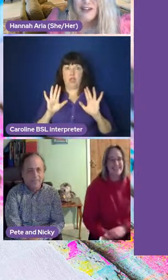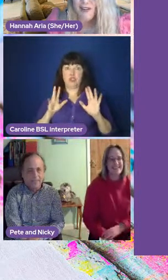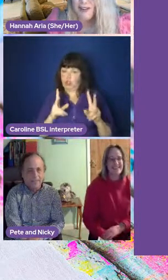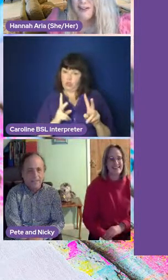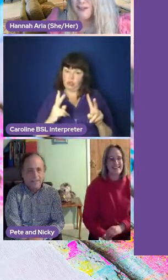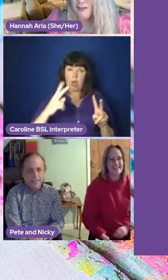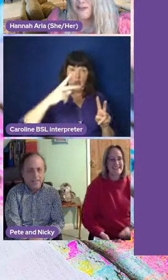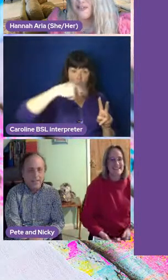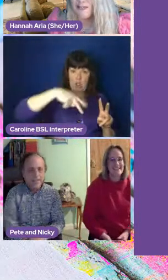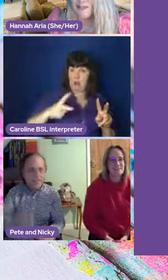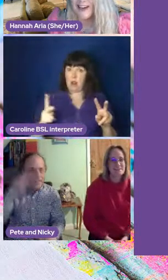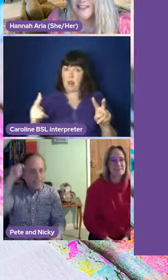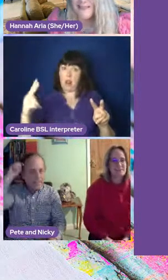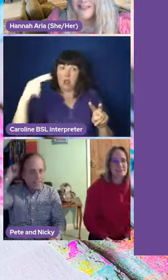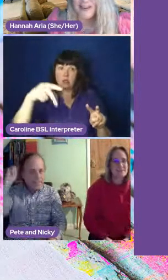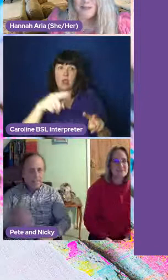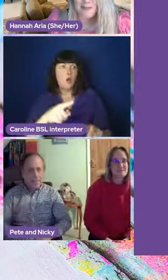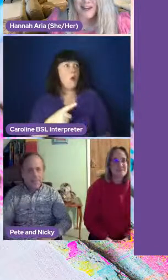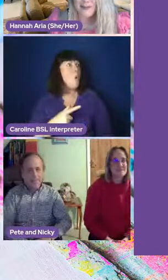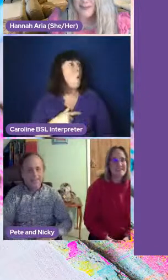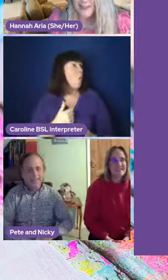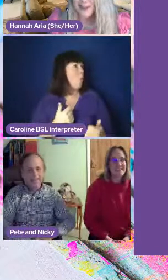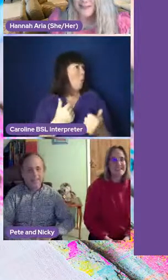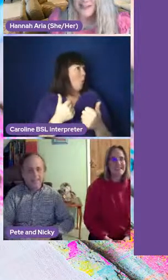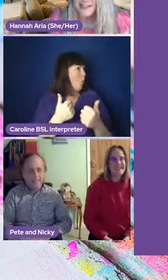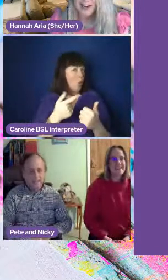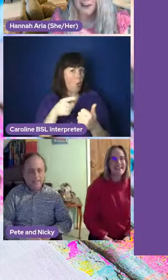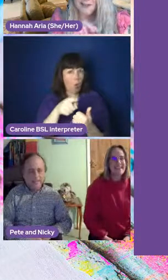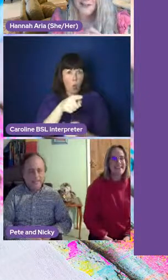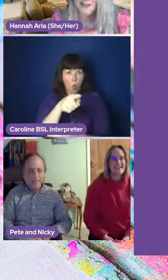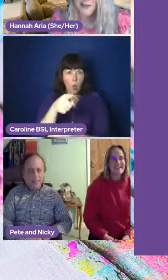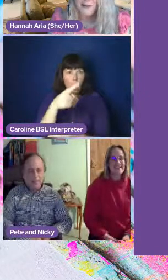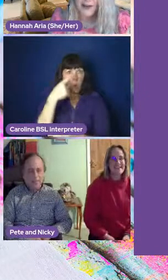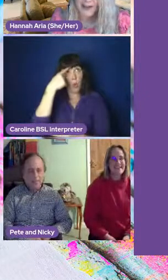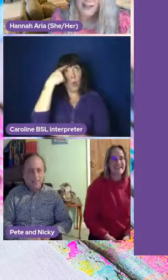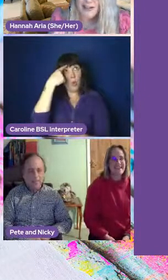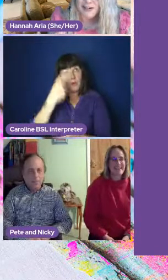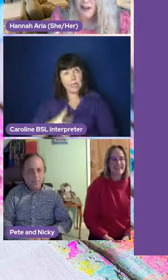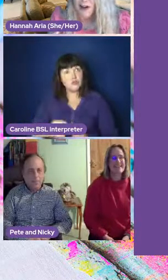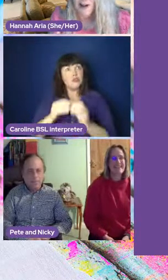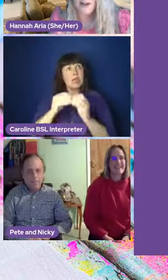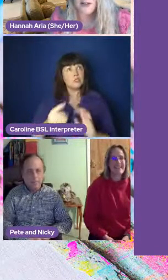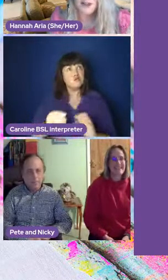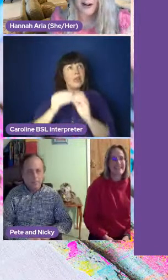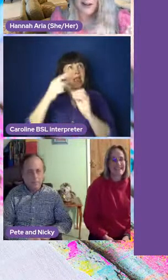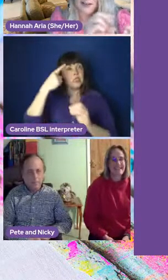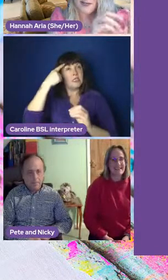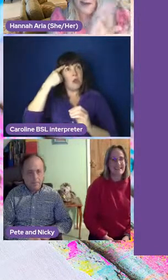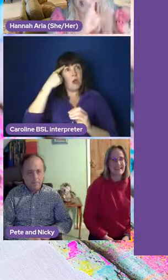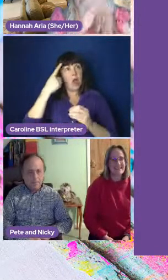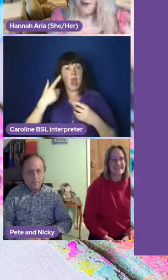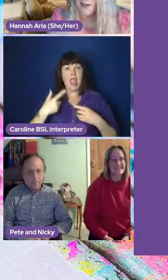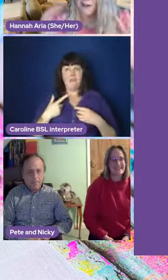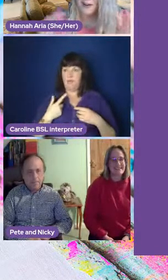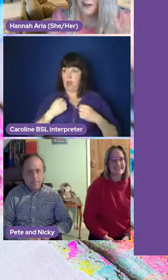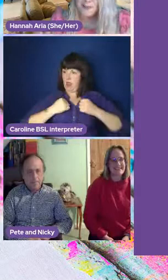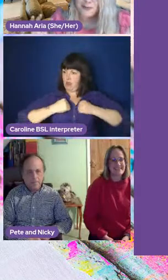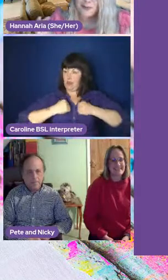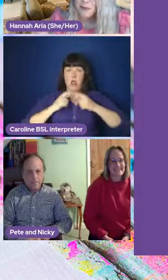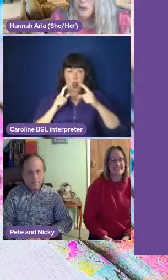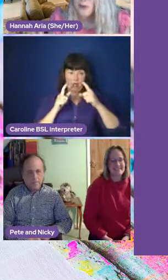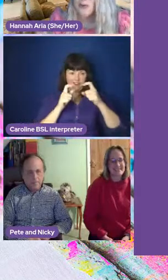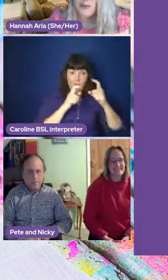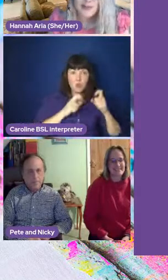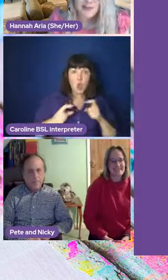just given me like another idea for an activity though. I'm like, how cool would that be to cut out lots of little actually like R photographs to make the word